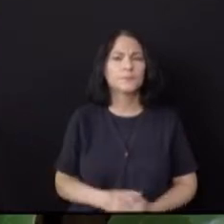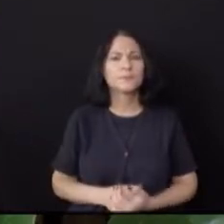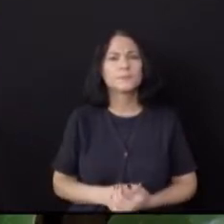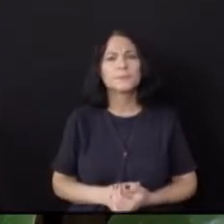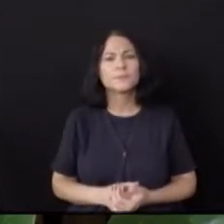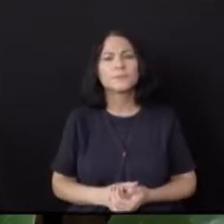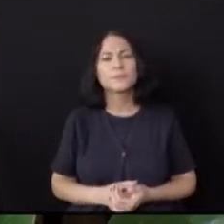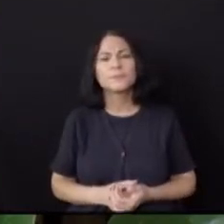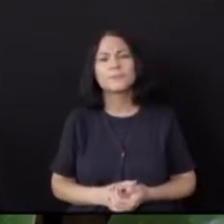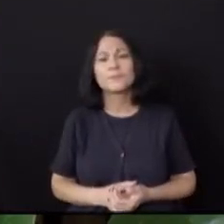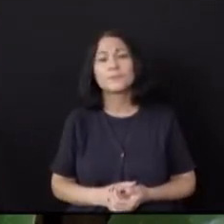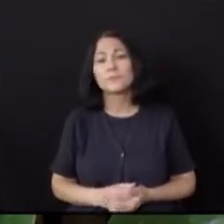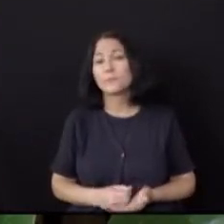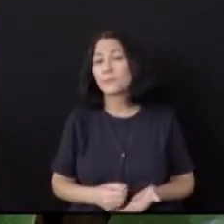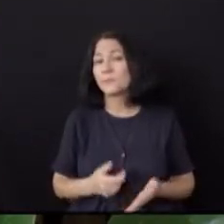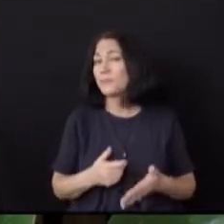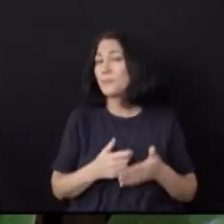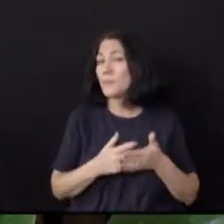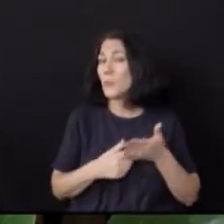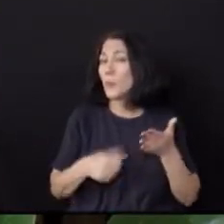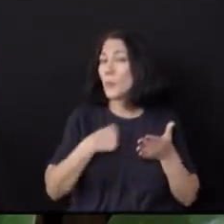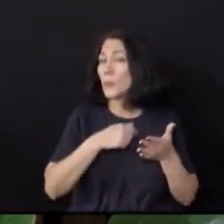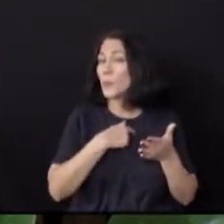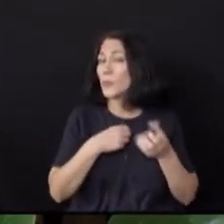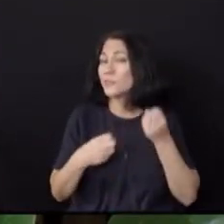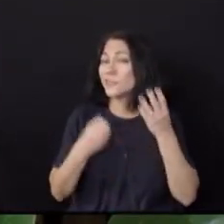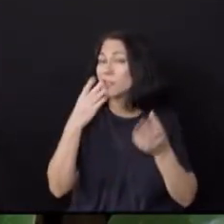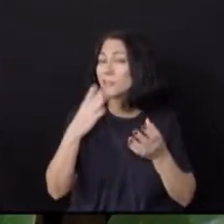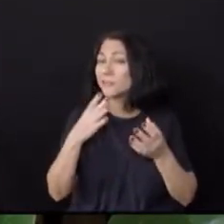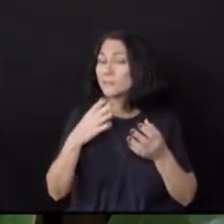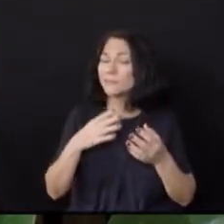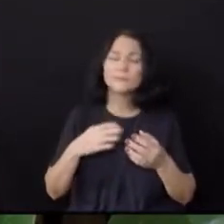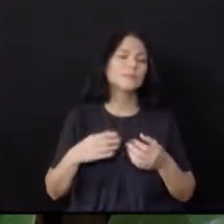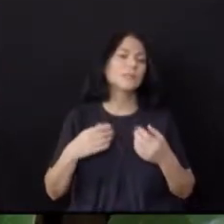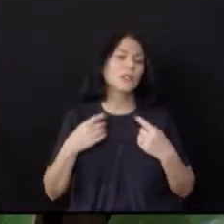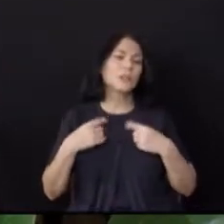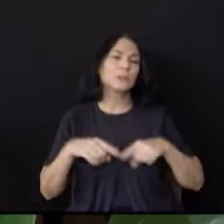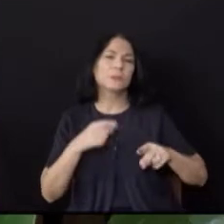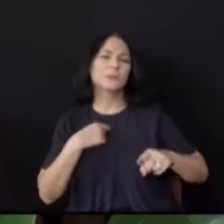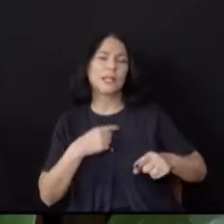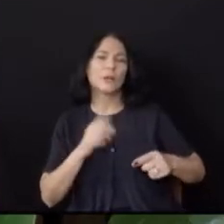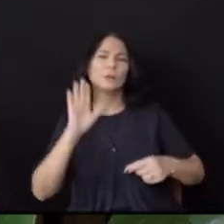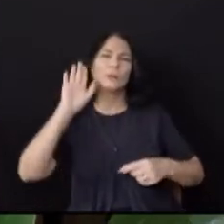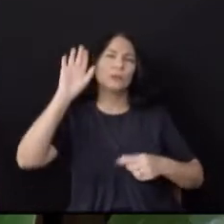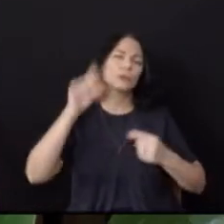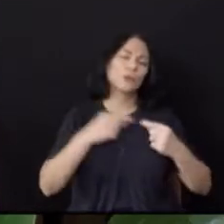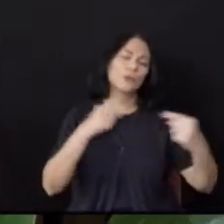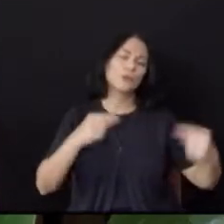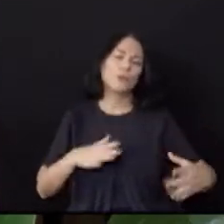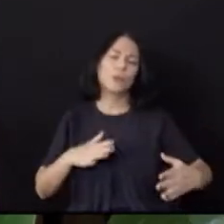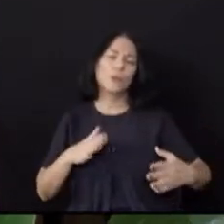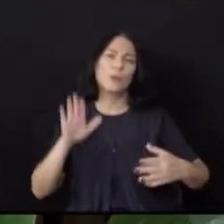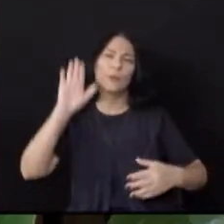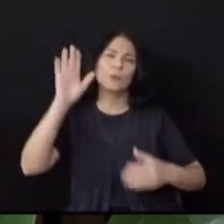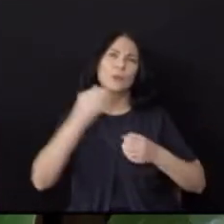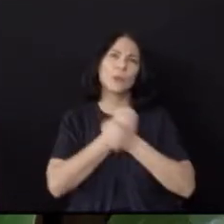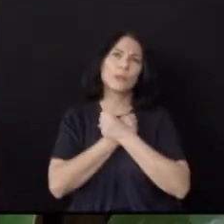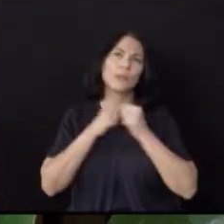Remember, what did we sing just a few minutes ago? When I was your foe, still your love fought for